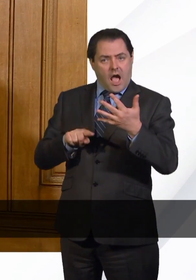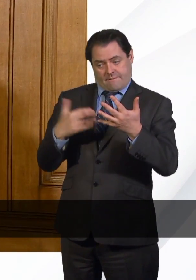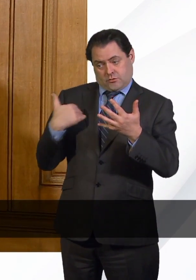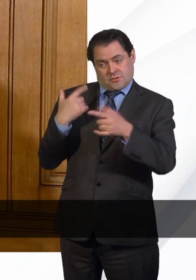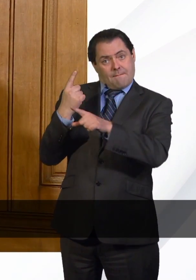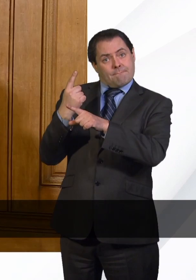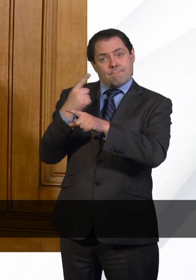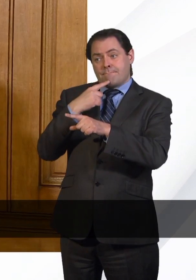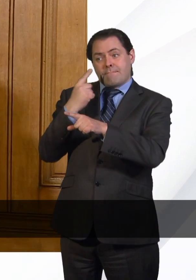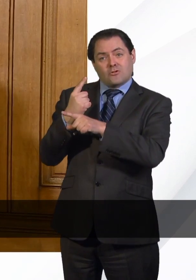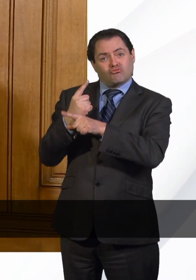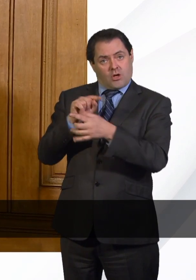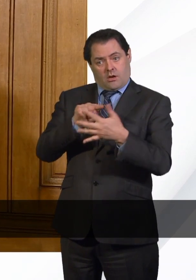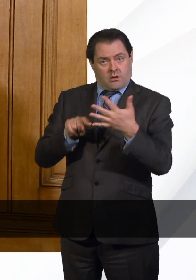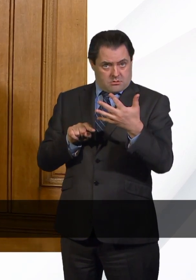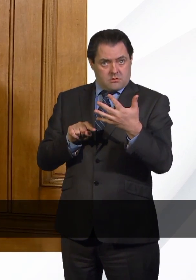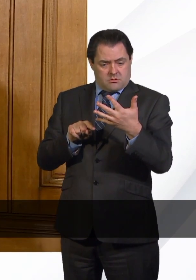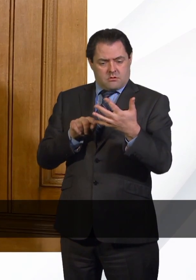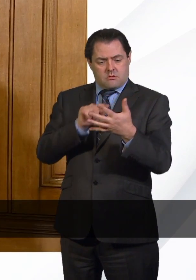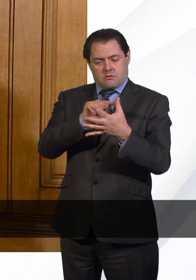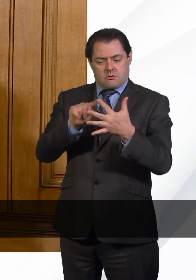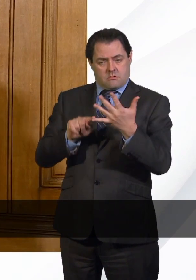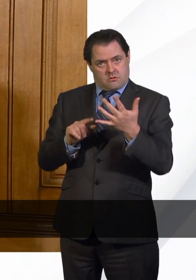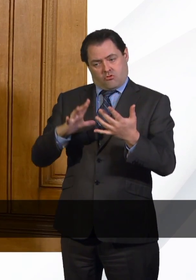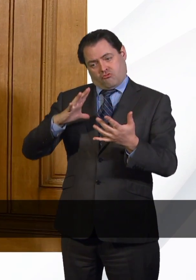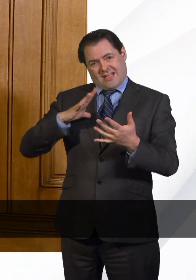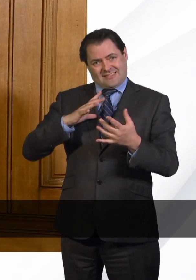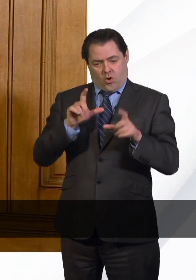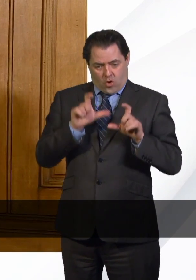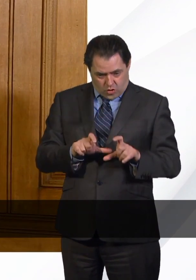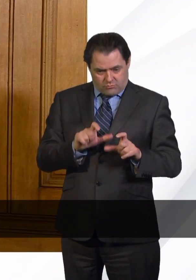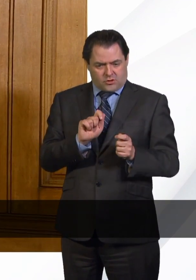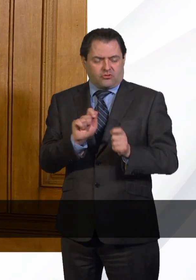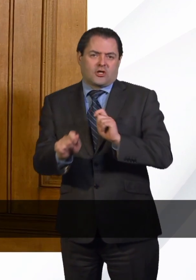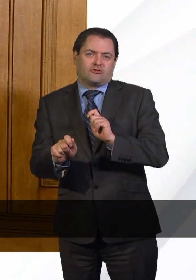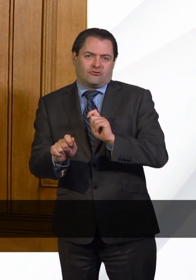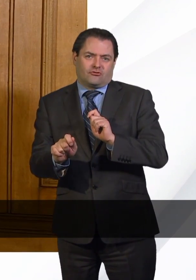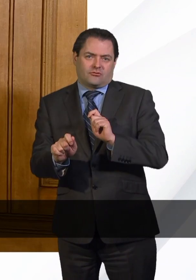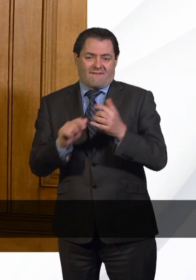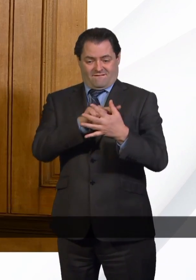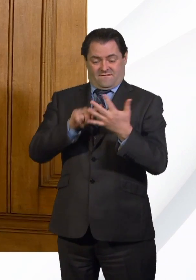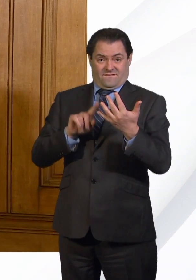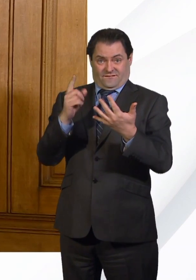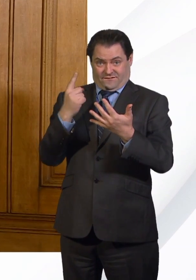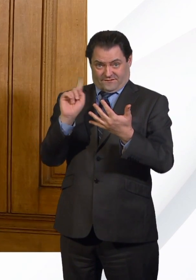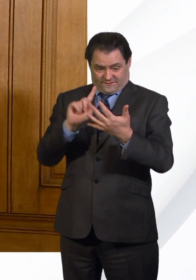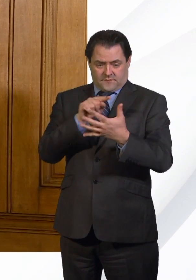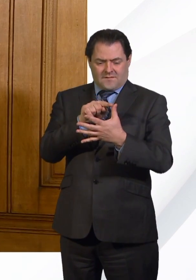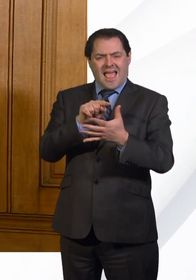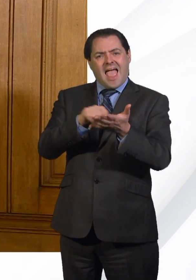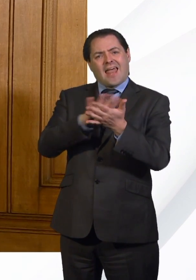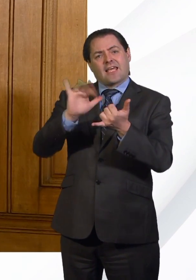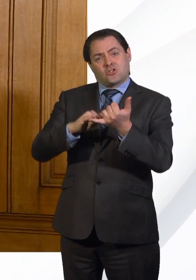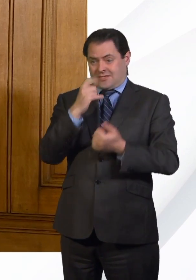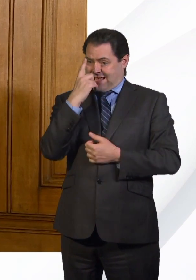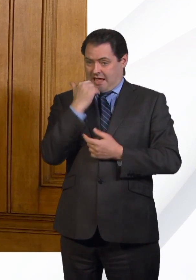in place for deciding if we're going to adjust the lockdown. The first is around NHS